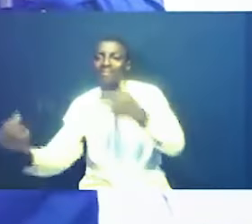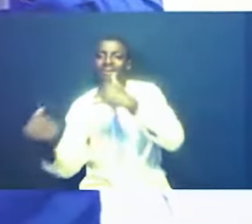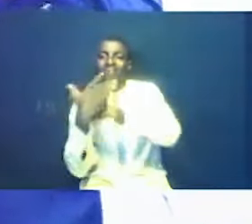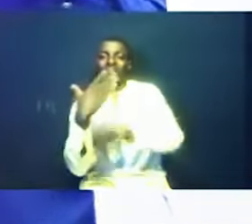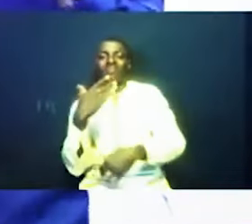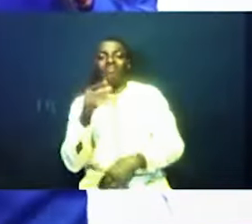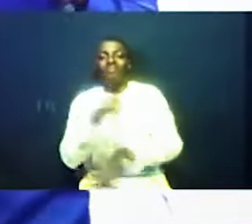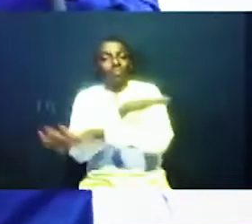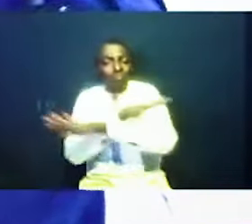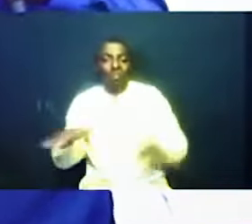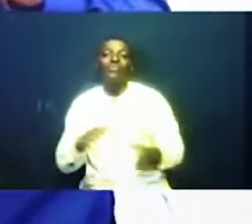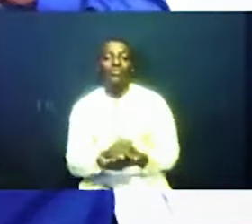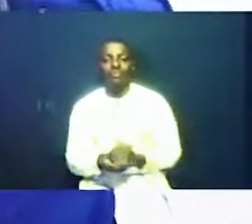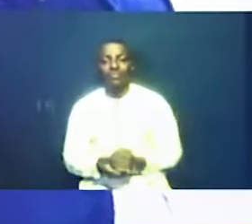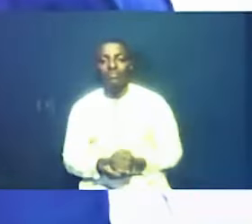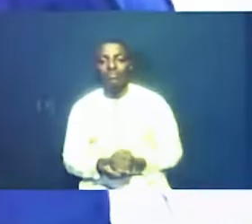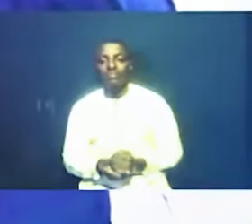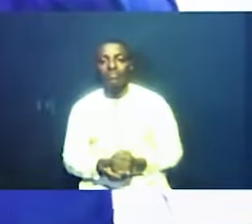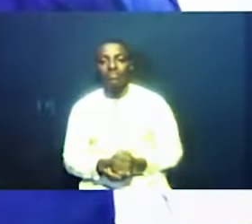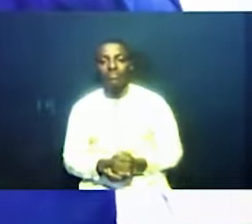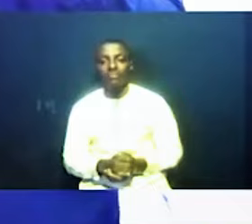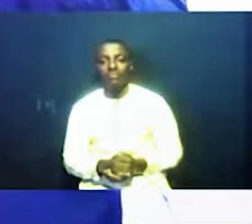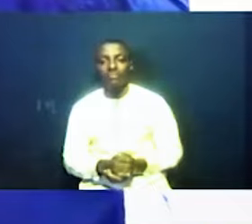Now be attractive.